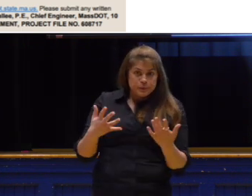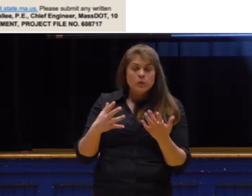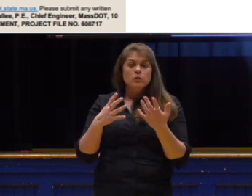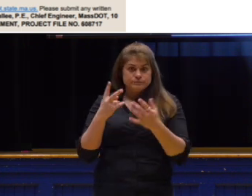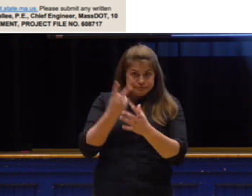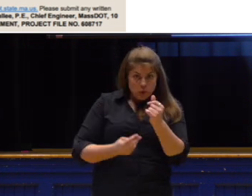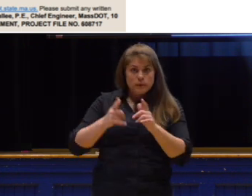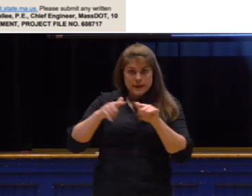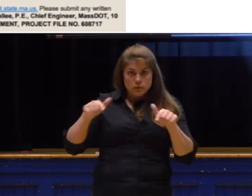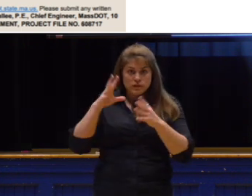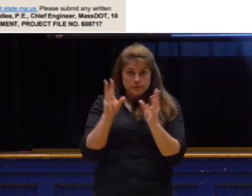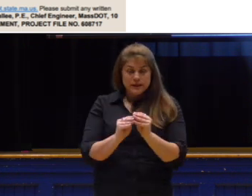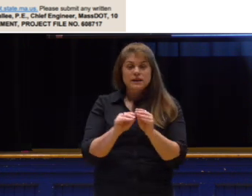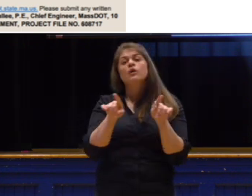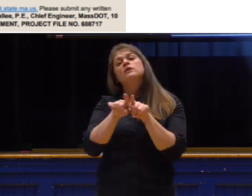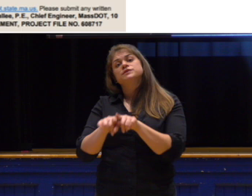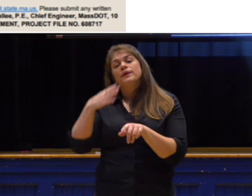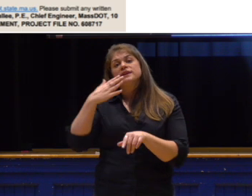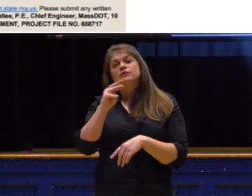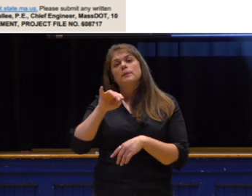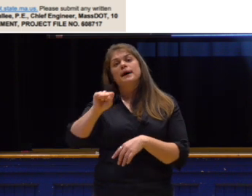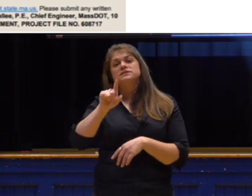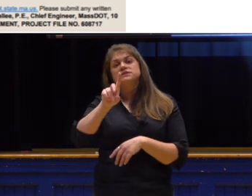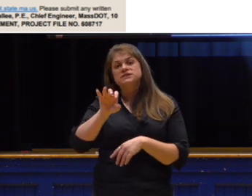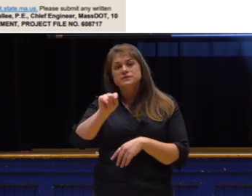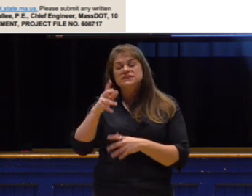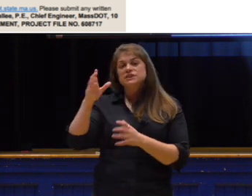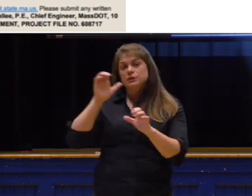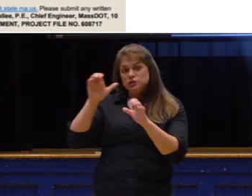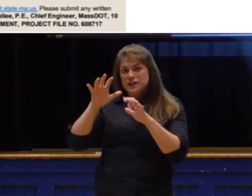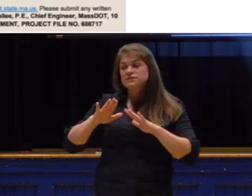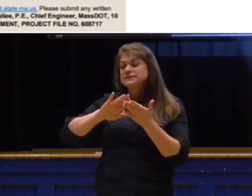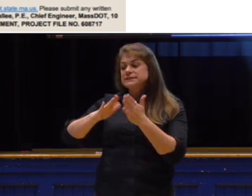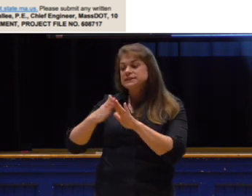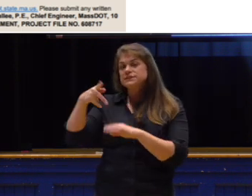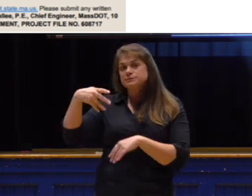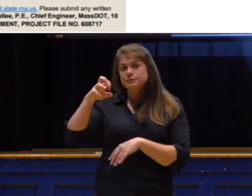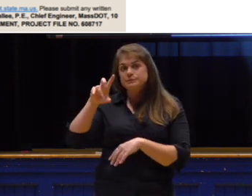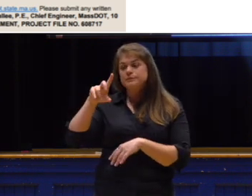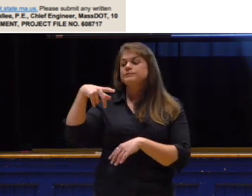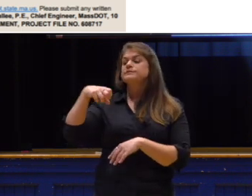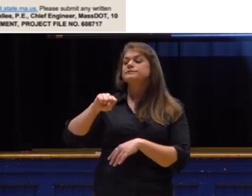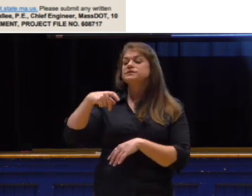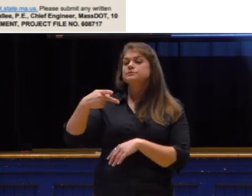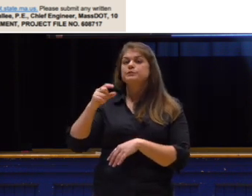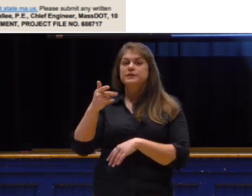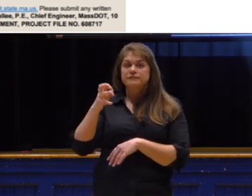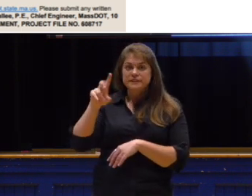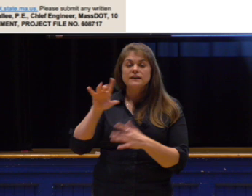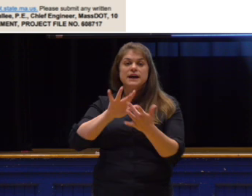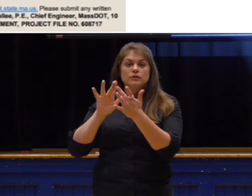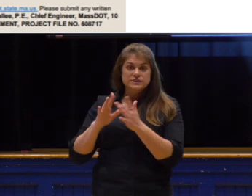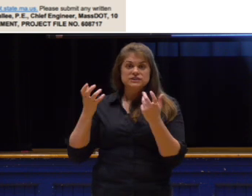meeting. In addition, thank you to MassDOT Communications and to the City of Springfield for their outreach efforts. And thank you to Forest